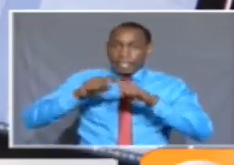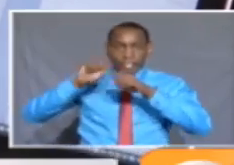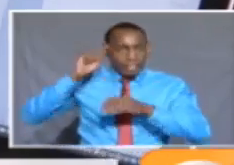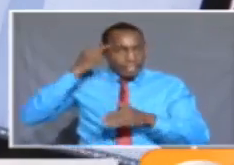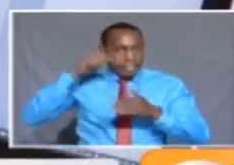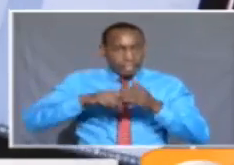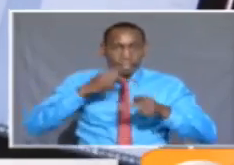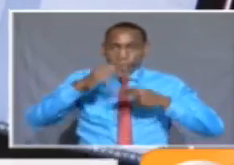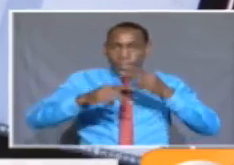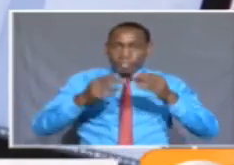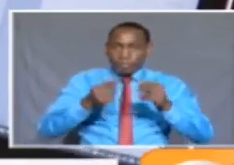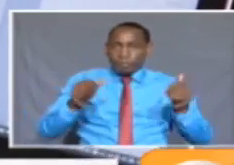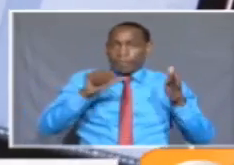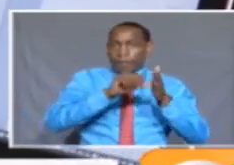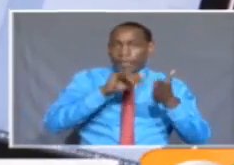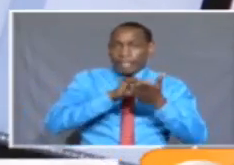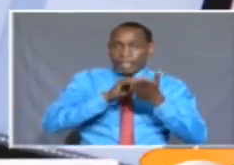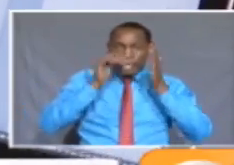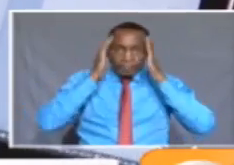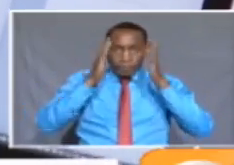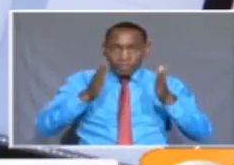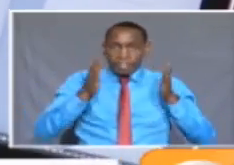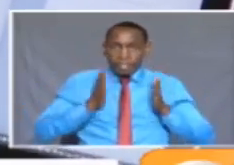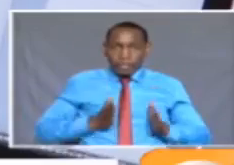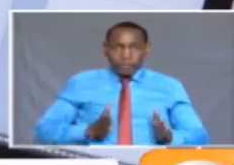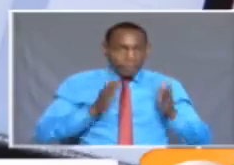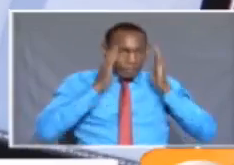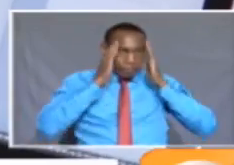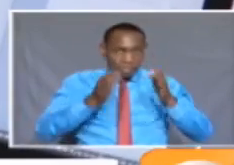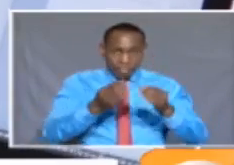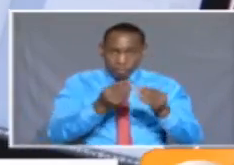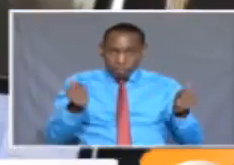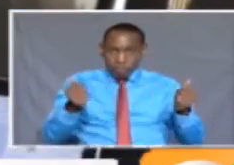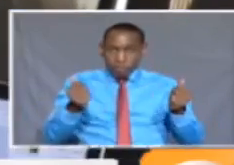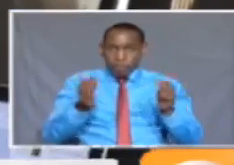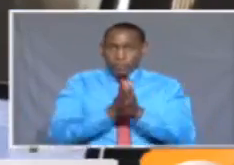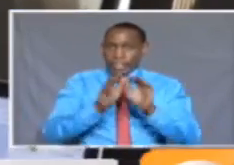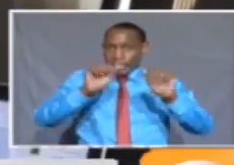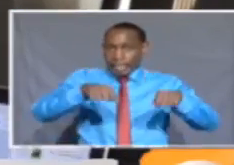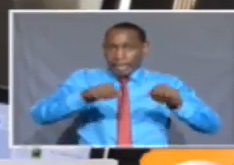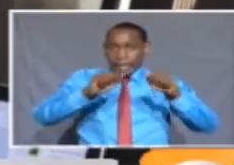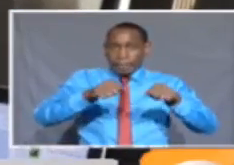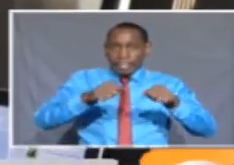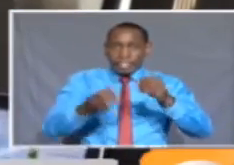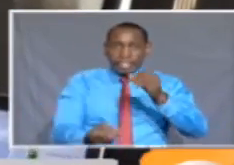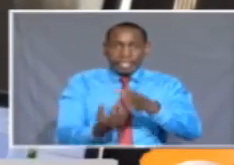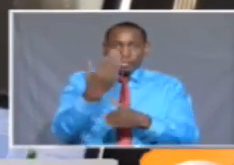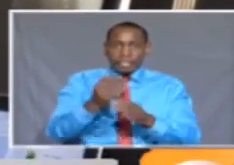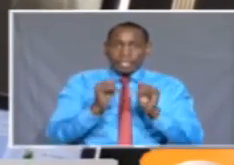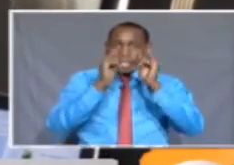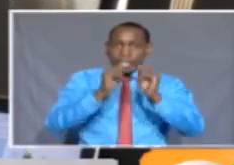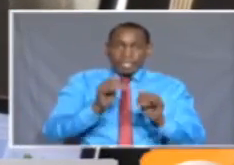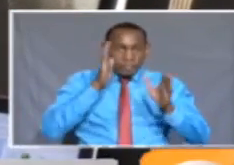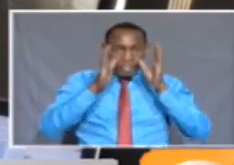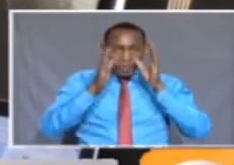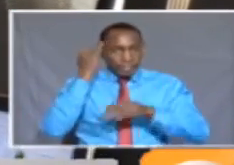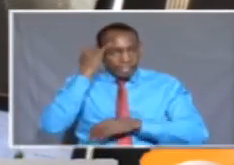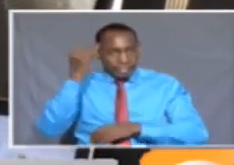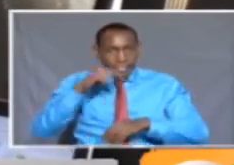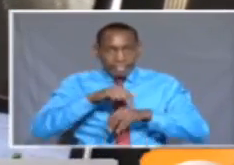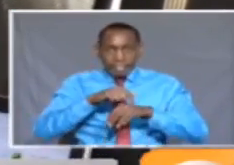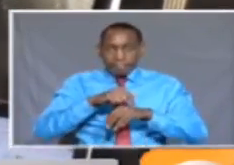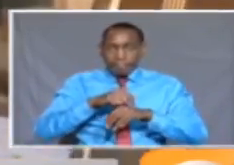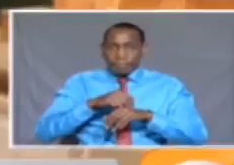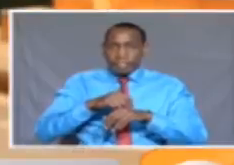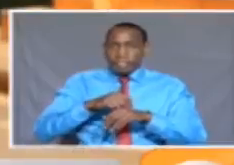creative problem-solving that focuses on a human-centered approach with the ability to come up with new innovative ideas while incurring